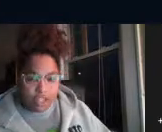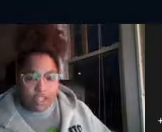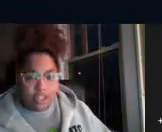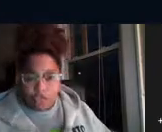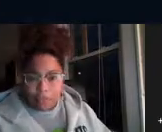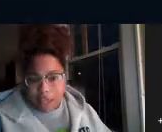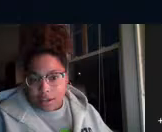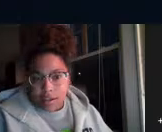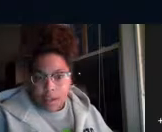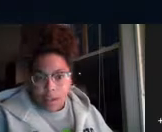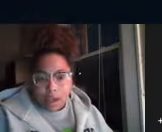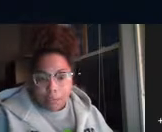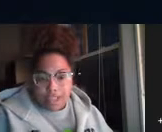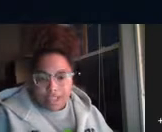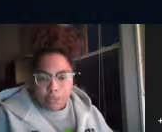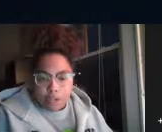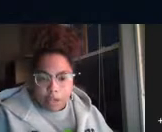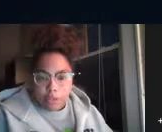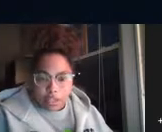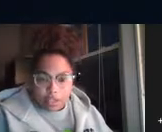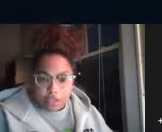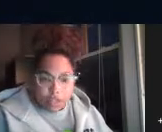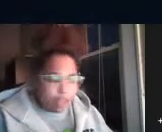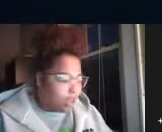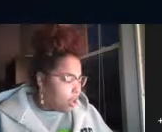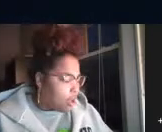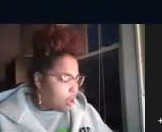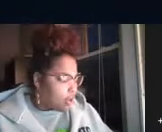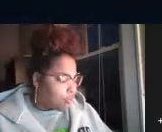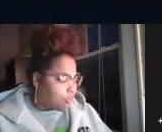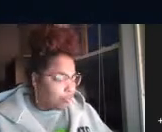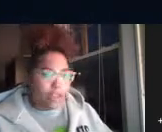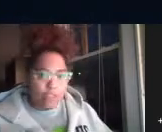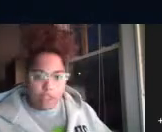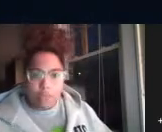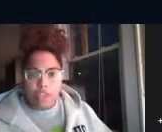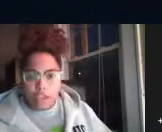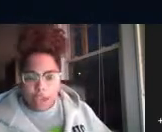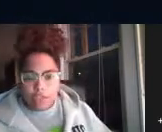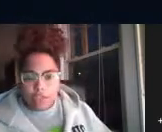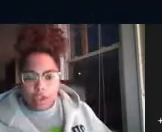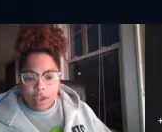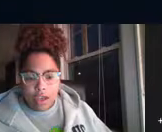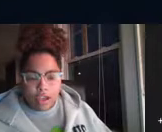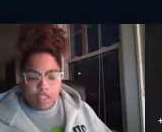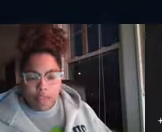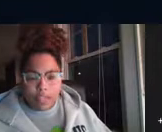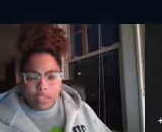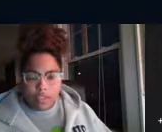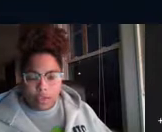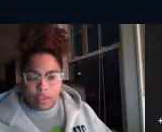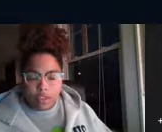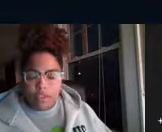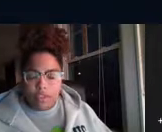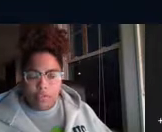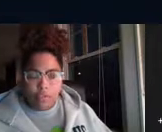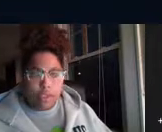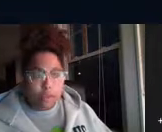potential escalation that could come from that piece of the response specifically. And that van would then have supplies